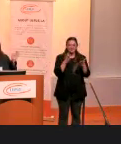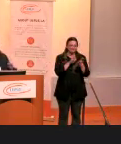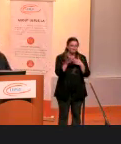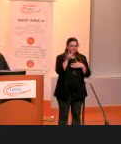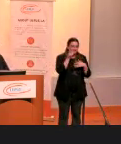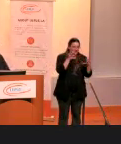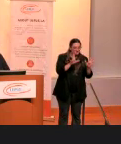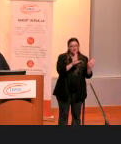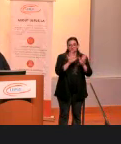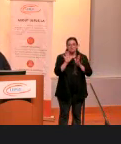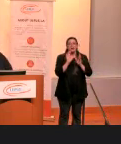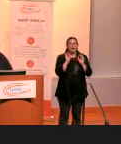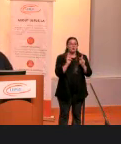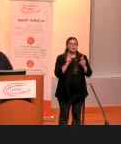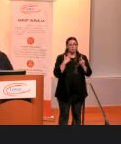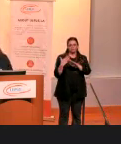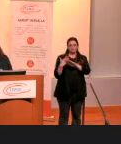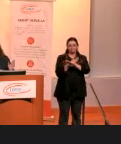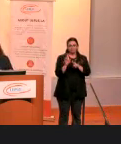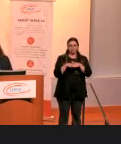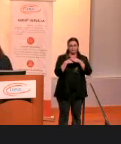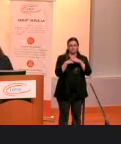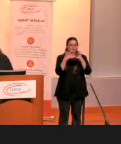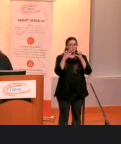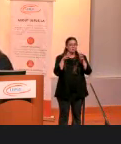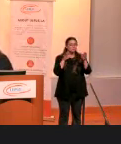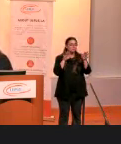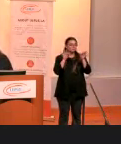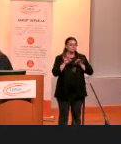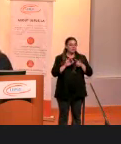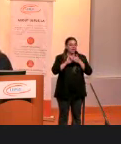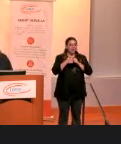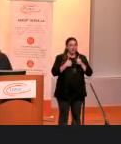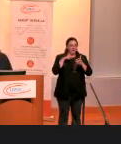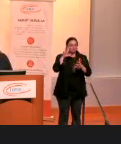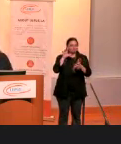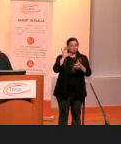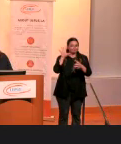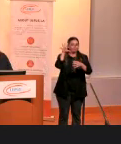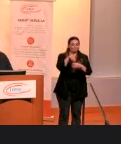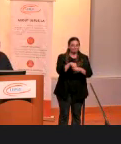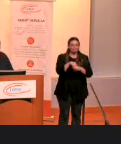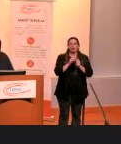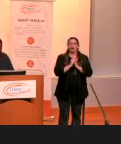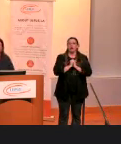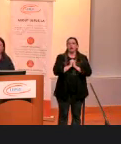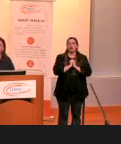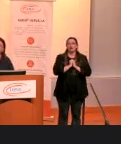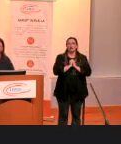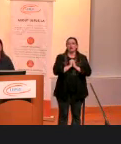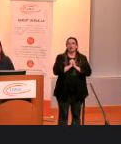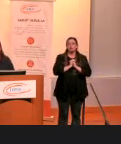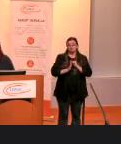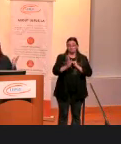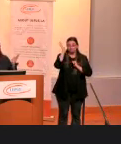I'll kind of preface this by telling you kind of how this became an area of interest for me. When I was